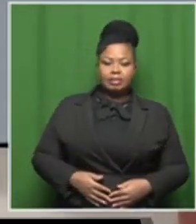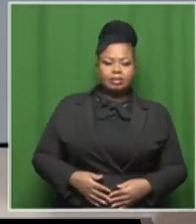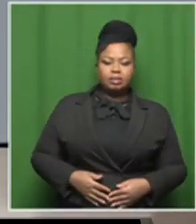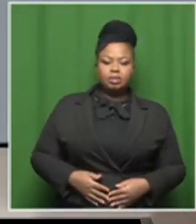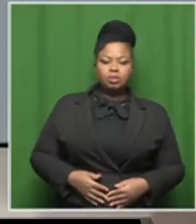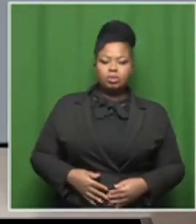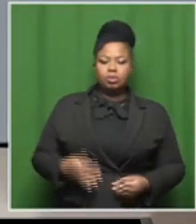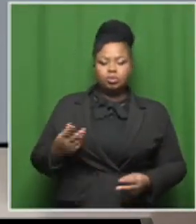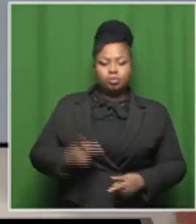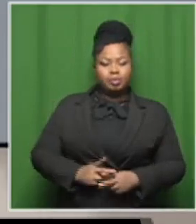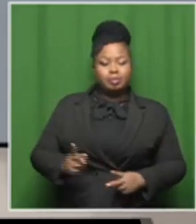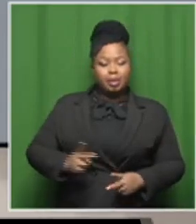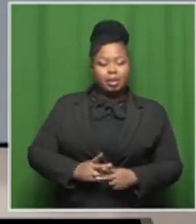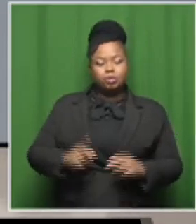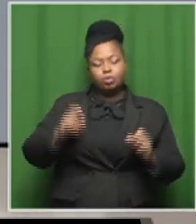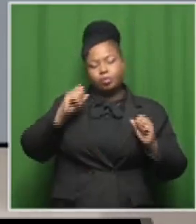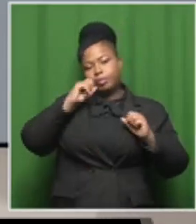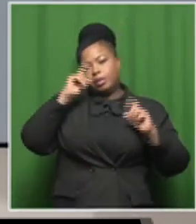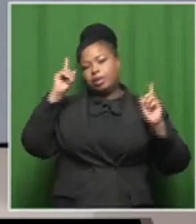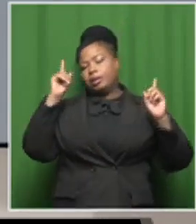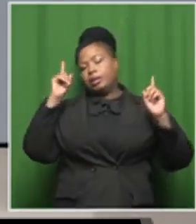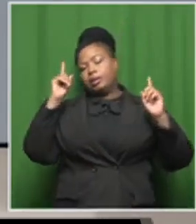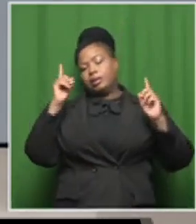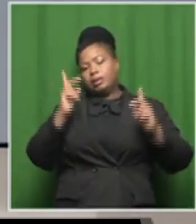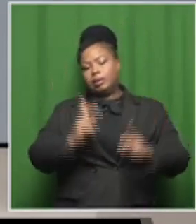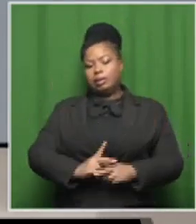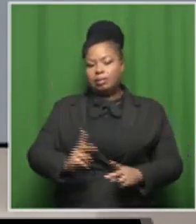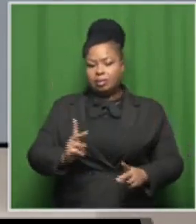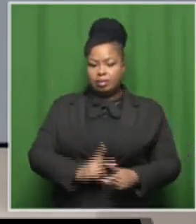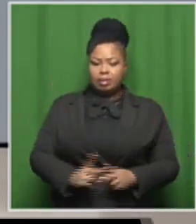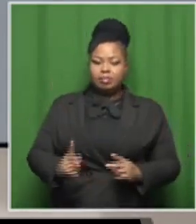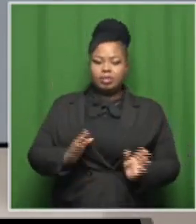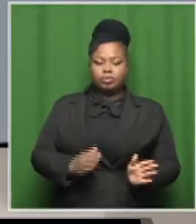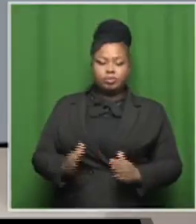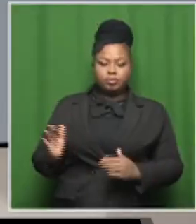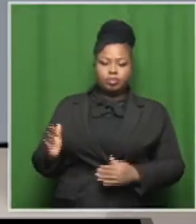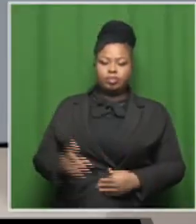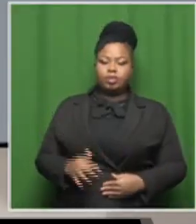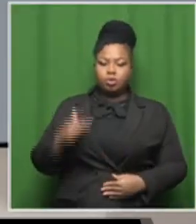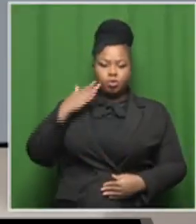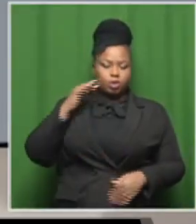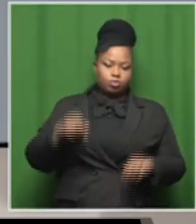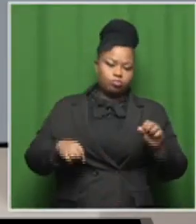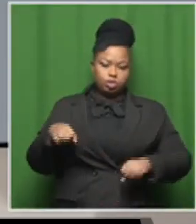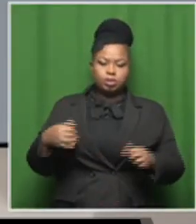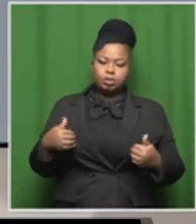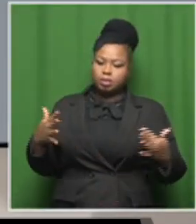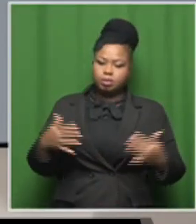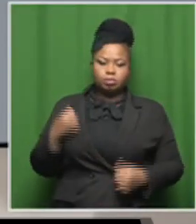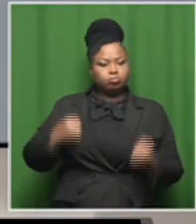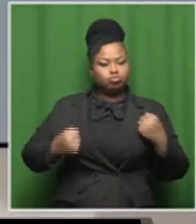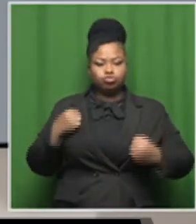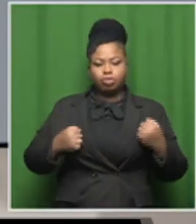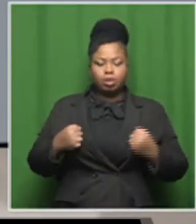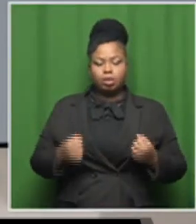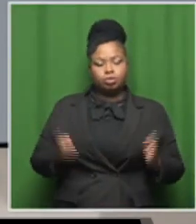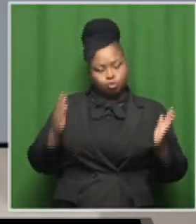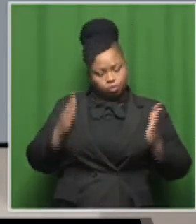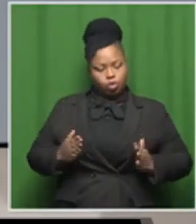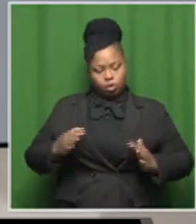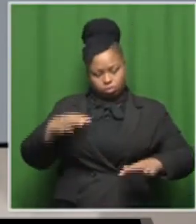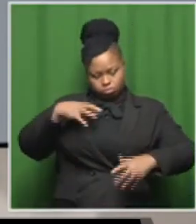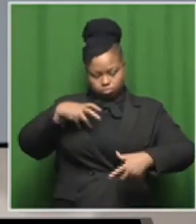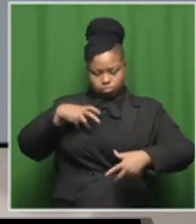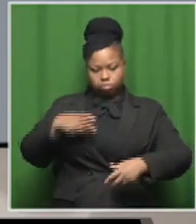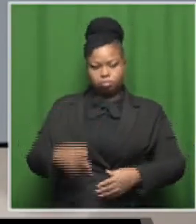you forever to wake up and get that all that motion going. But once you're on the bike, once you're on the run, then your body kicks in